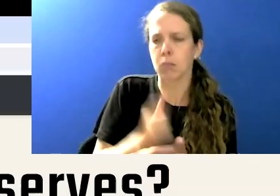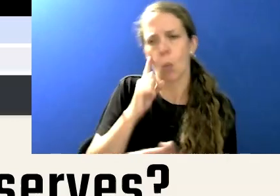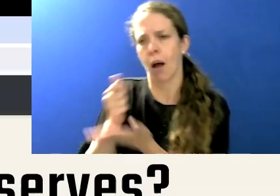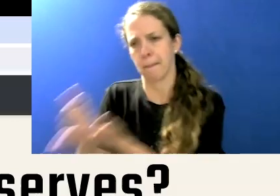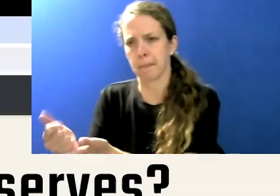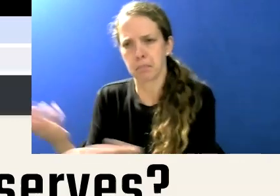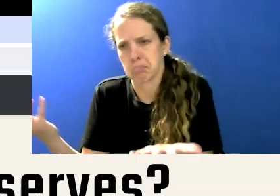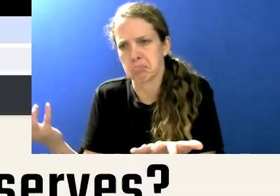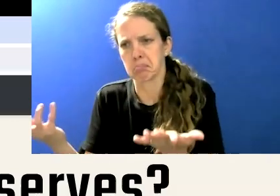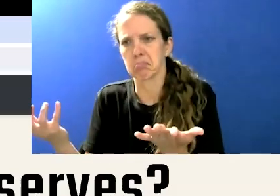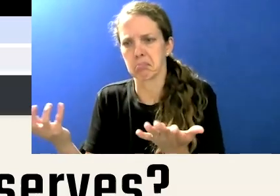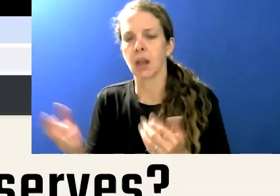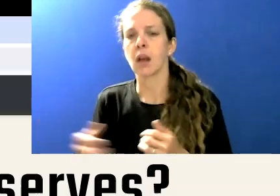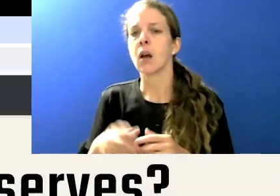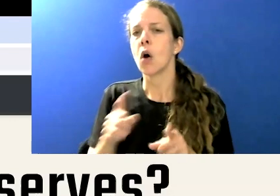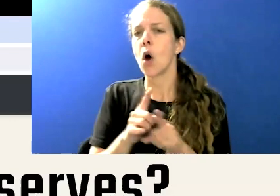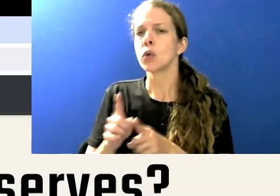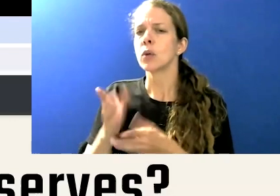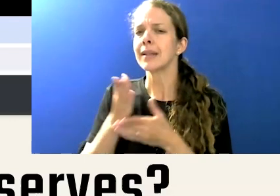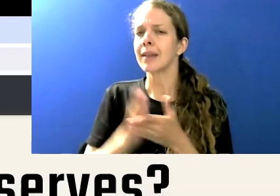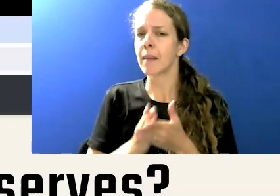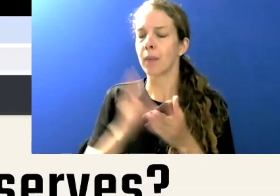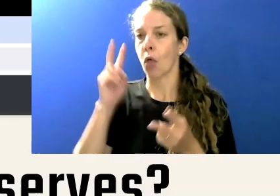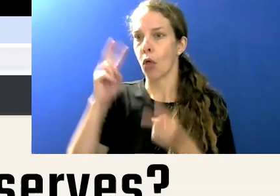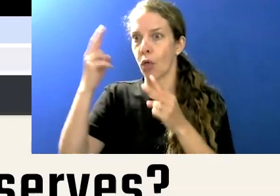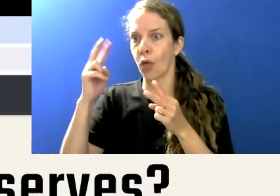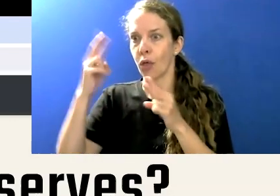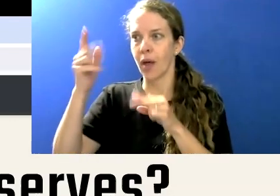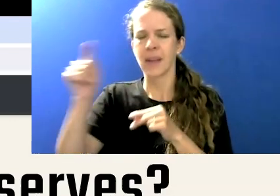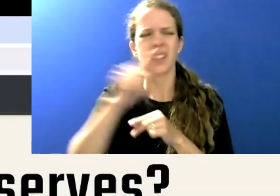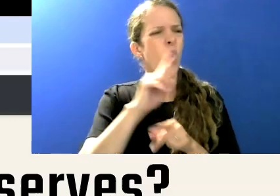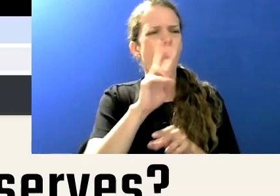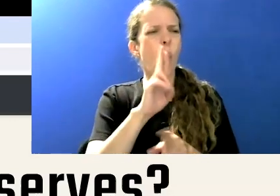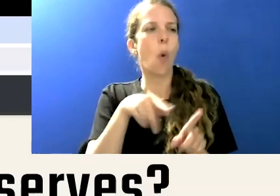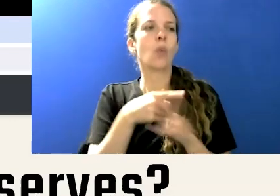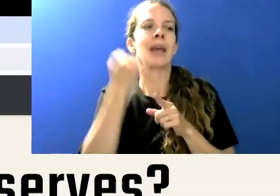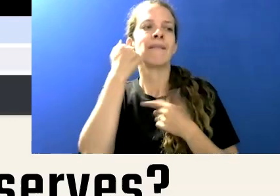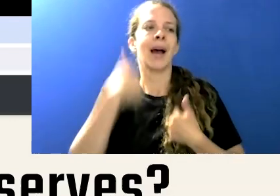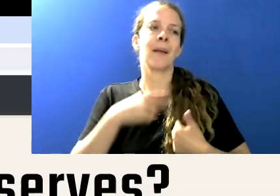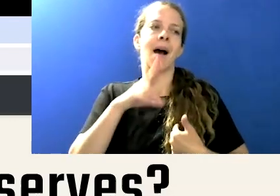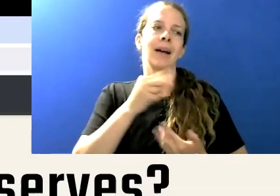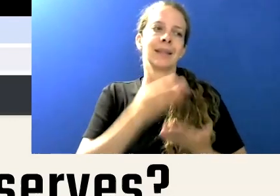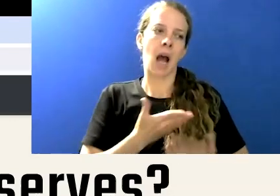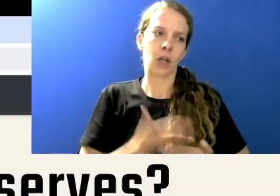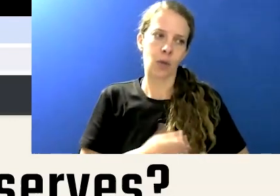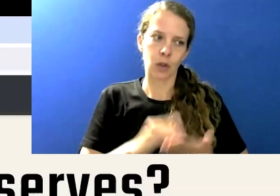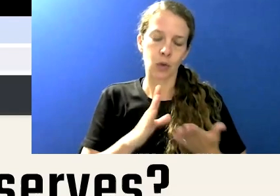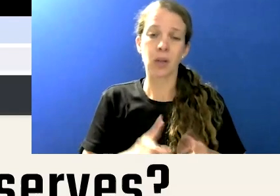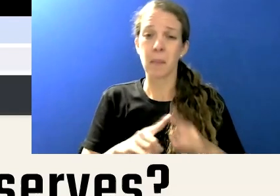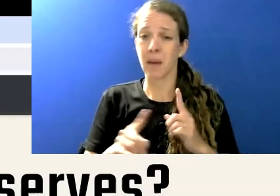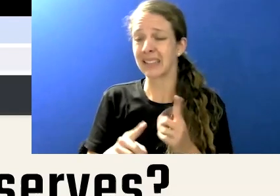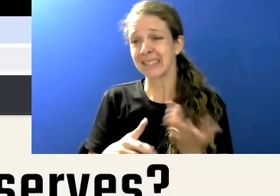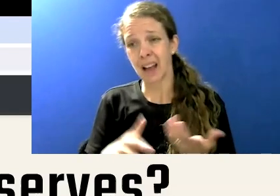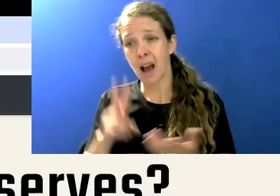But there's also some misinformation out there that said, well, it's only for undocumented students. But undocumented means a lot